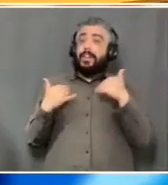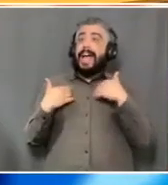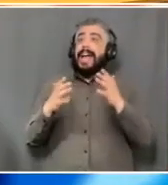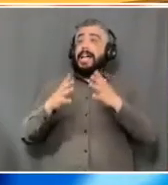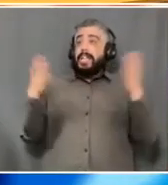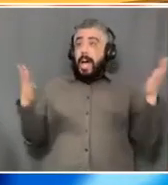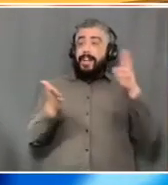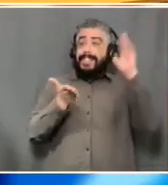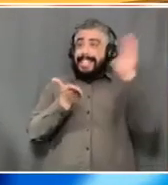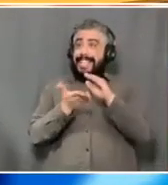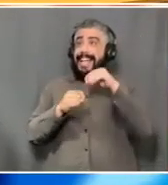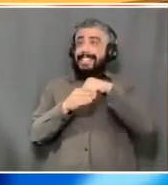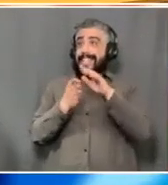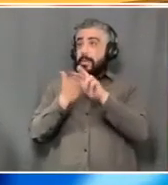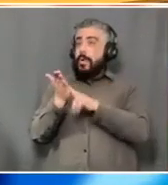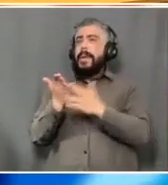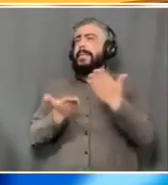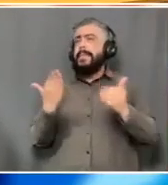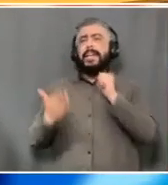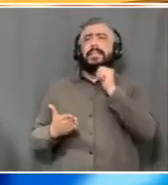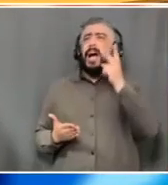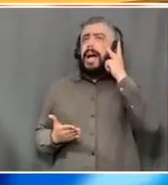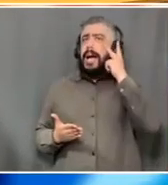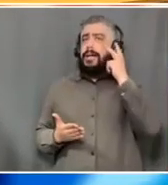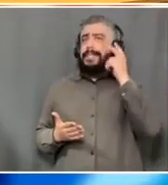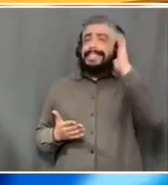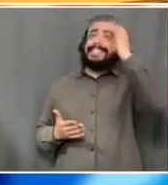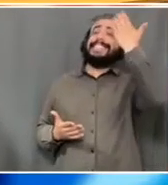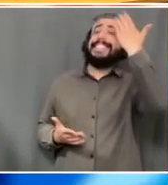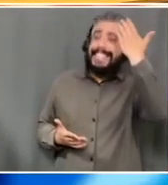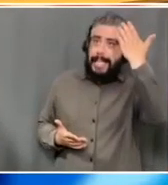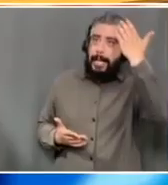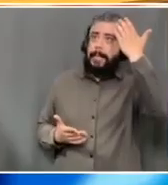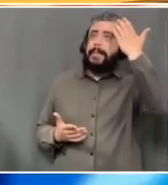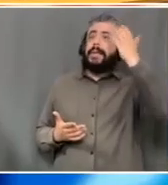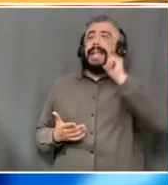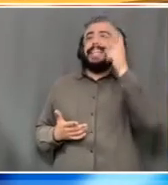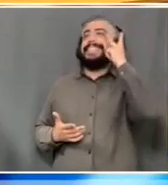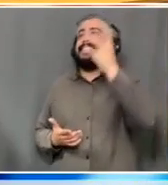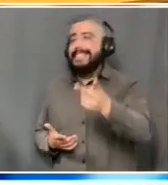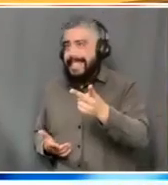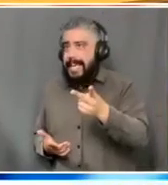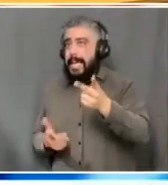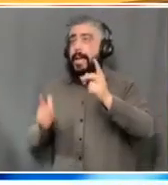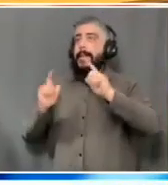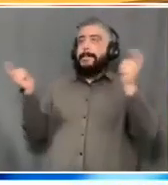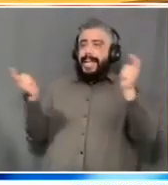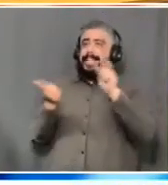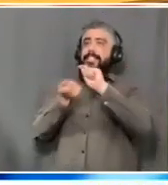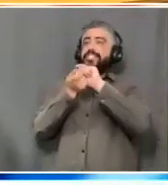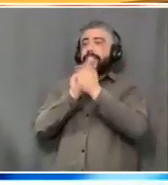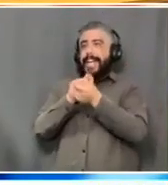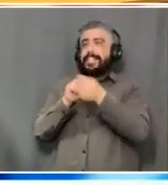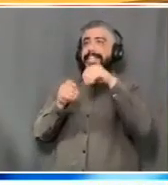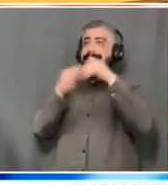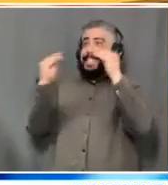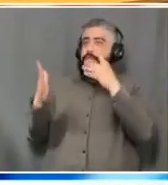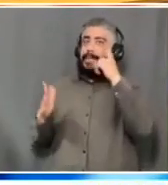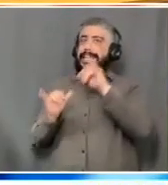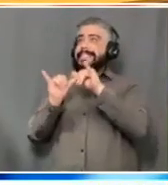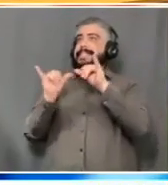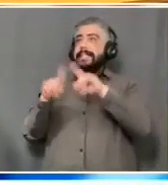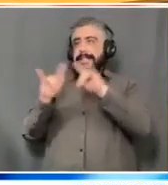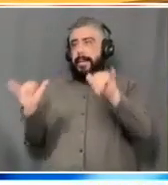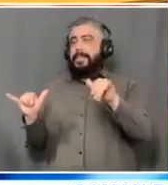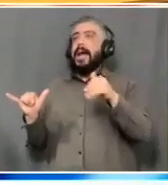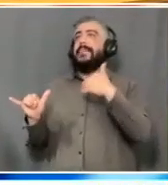enrollment might not have seen as big of a change in, for example, the number of teachers, because at the same time as there was declining enrollment, we were